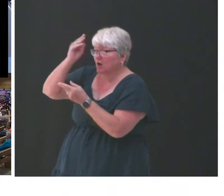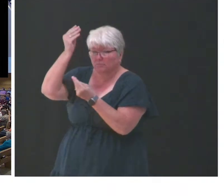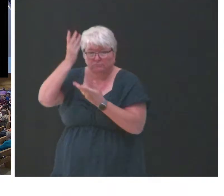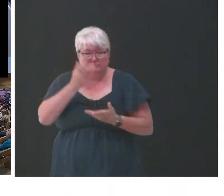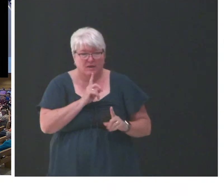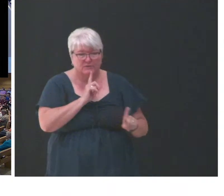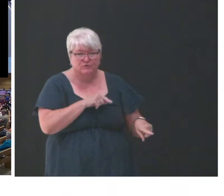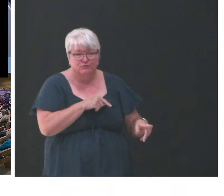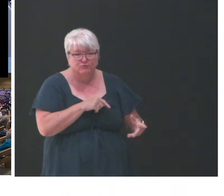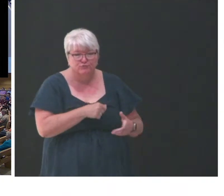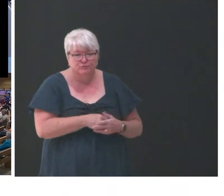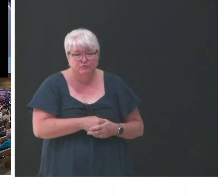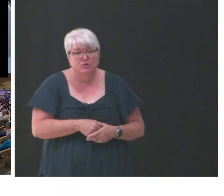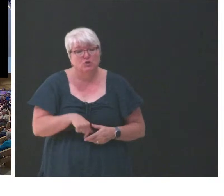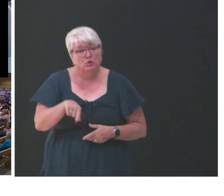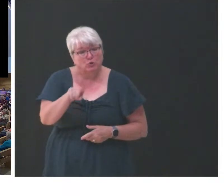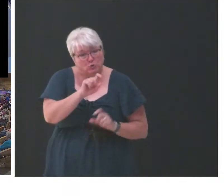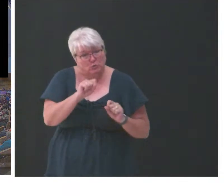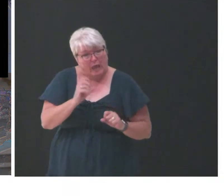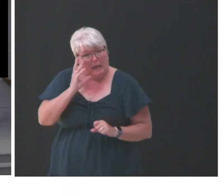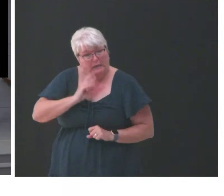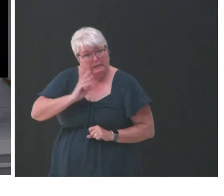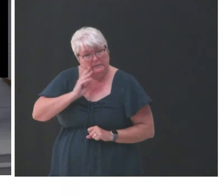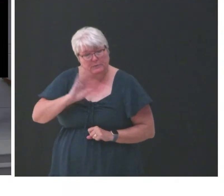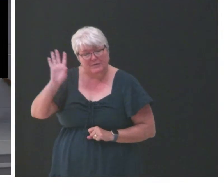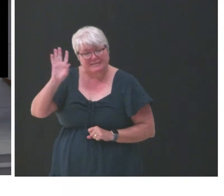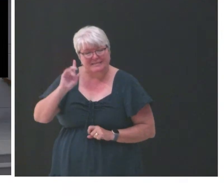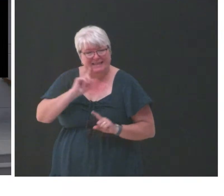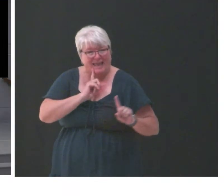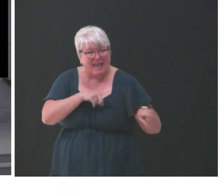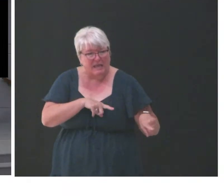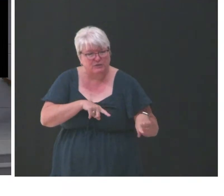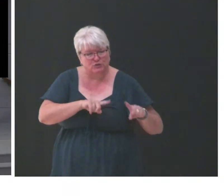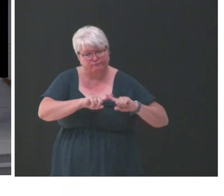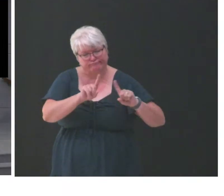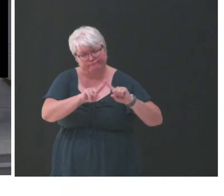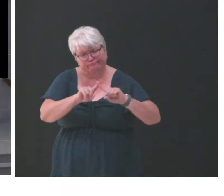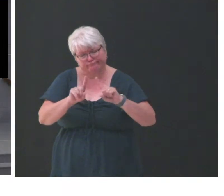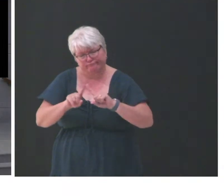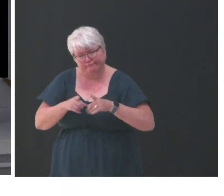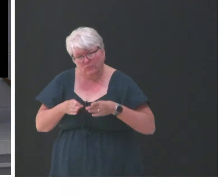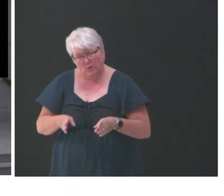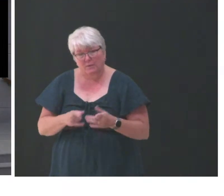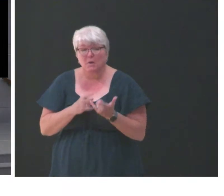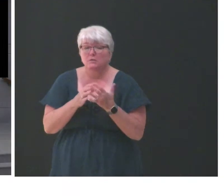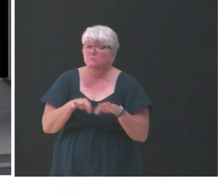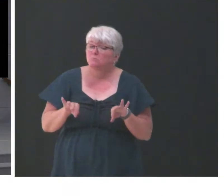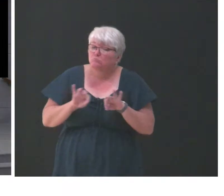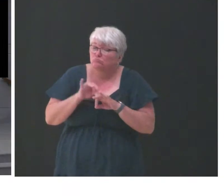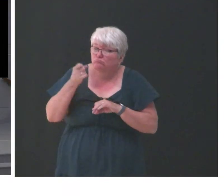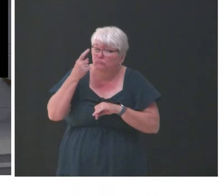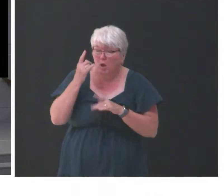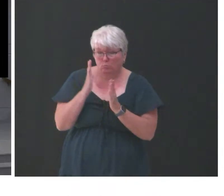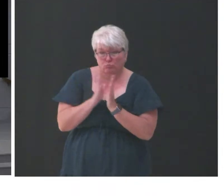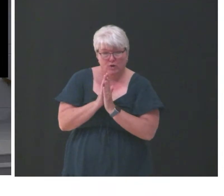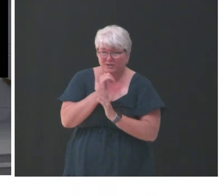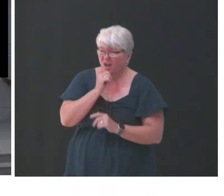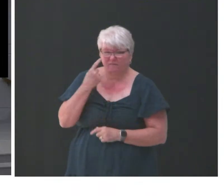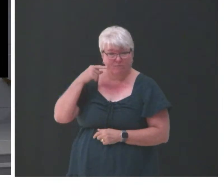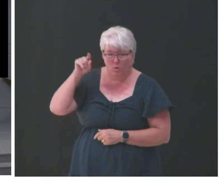you. And you could experience those answers in so many different ways, but it's important for you to understand that prayer isn't for